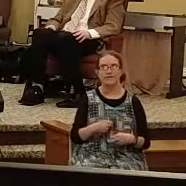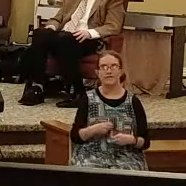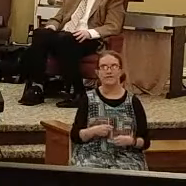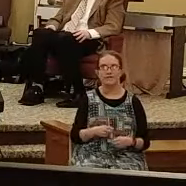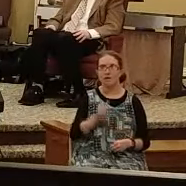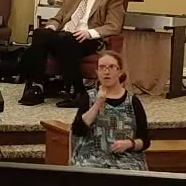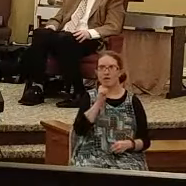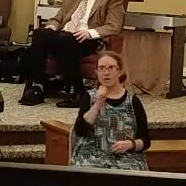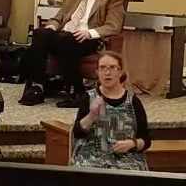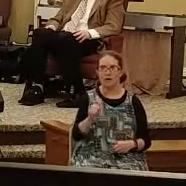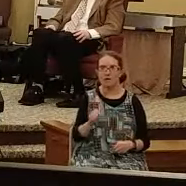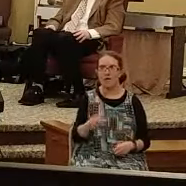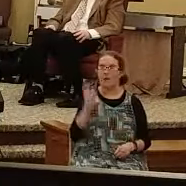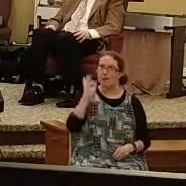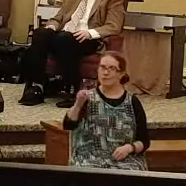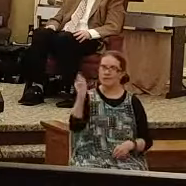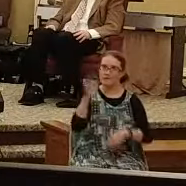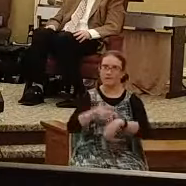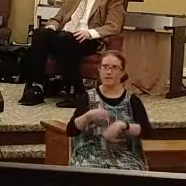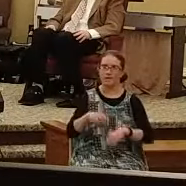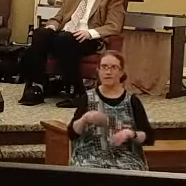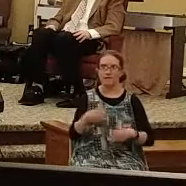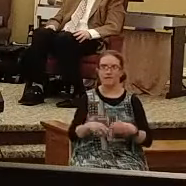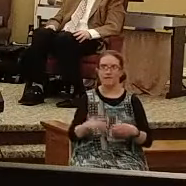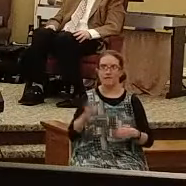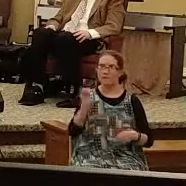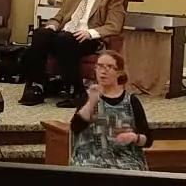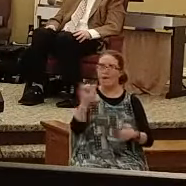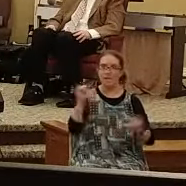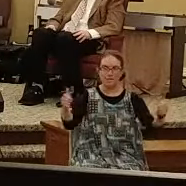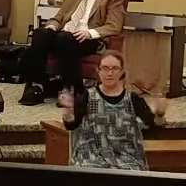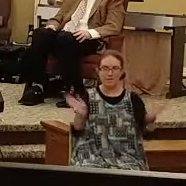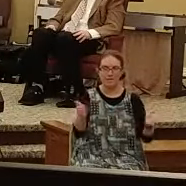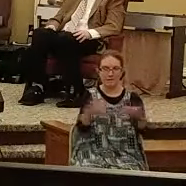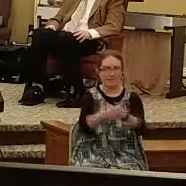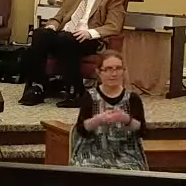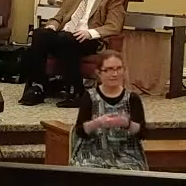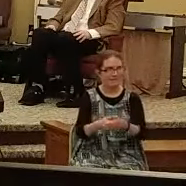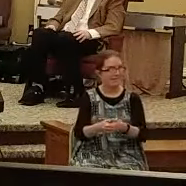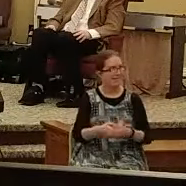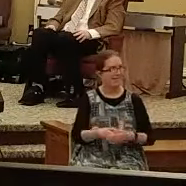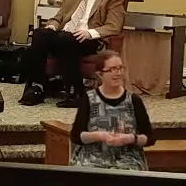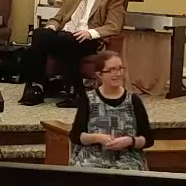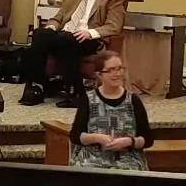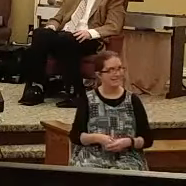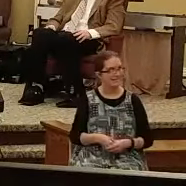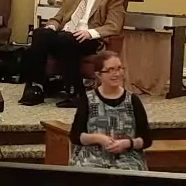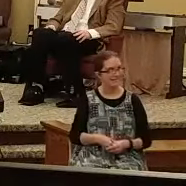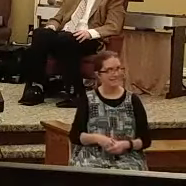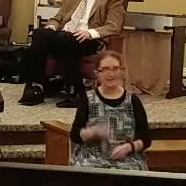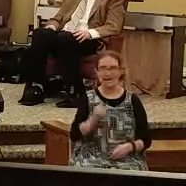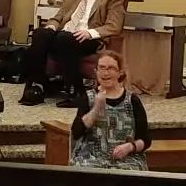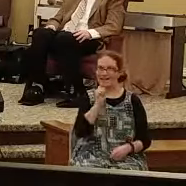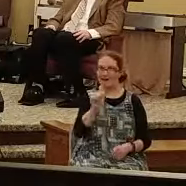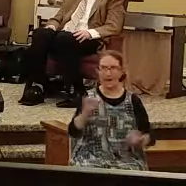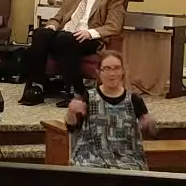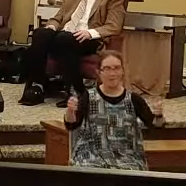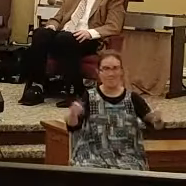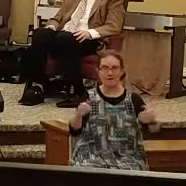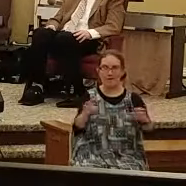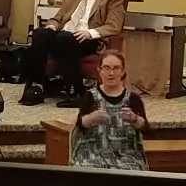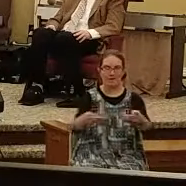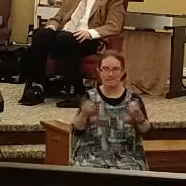This is not, I preached that one time, it's a battlefield, brother, not a recreation room. Hallelujah. Amen. This isn't a place where